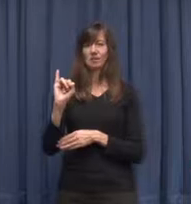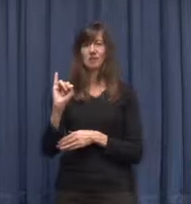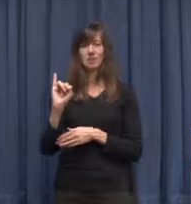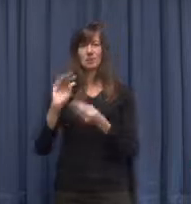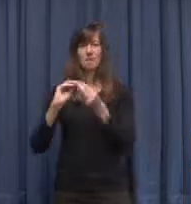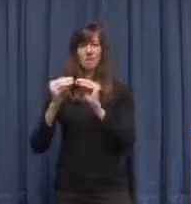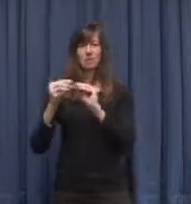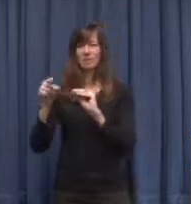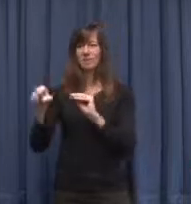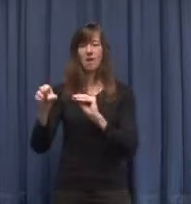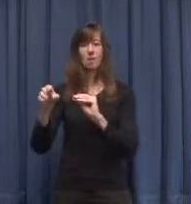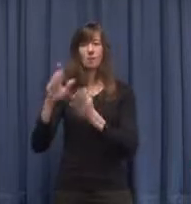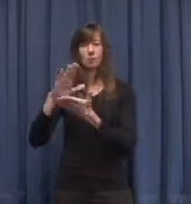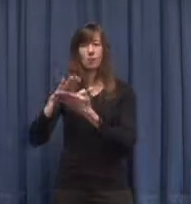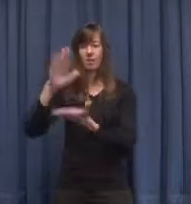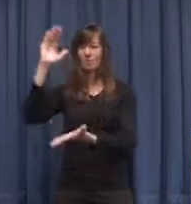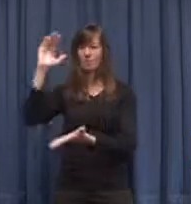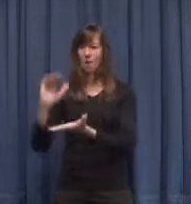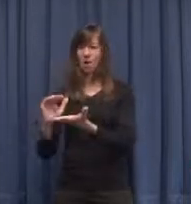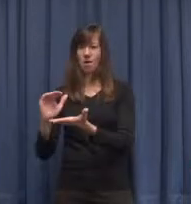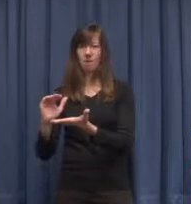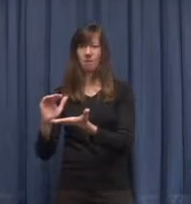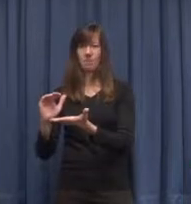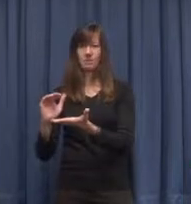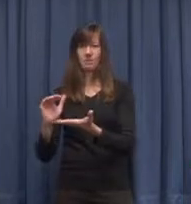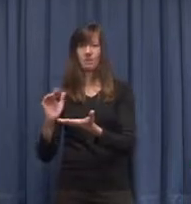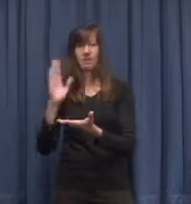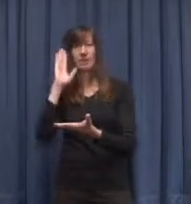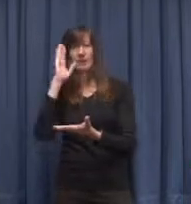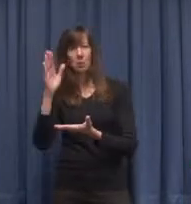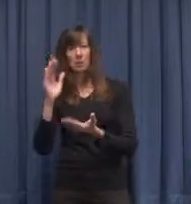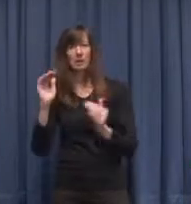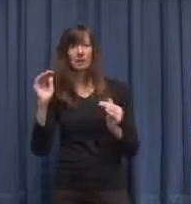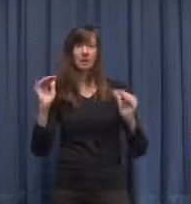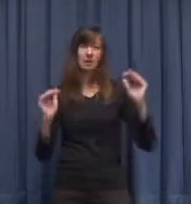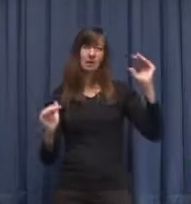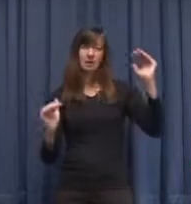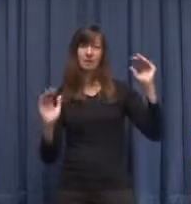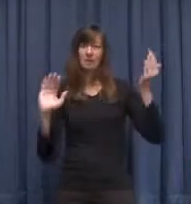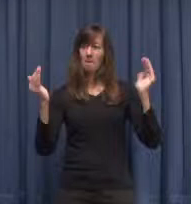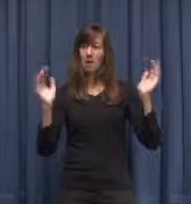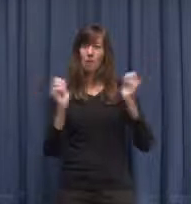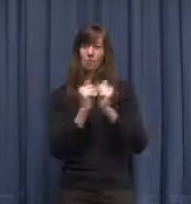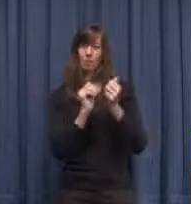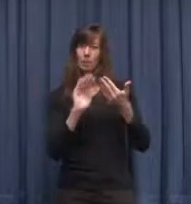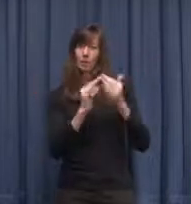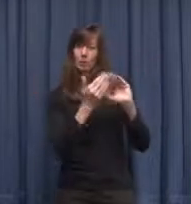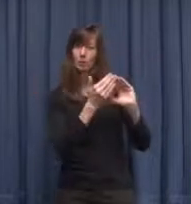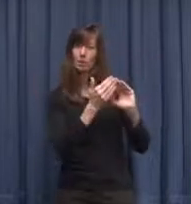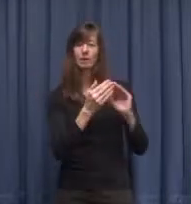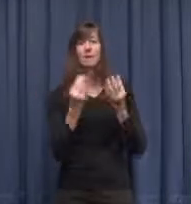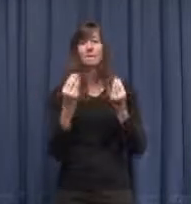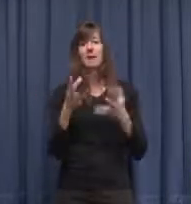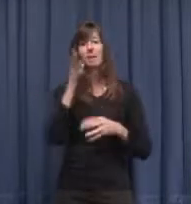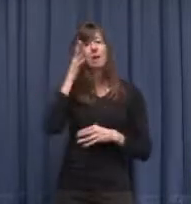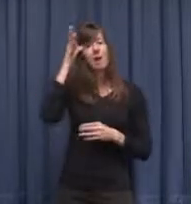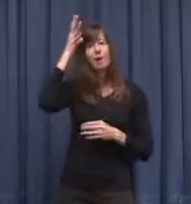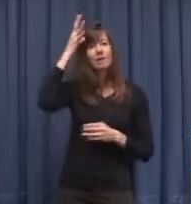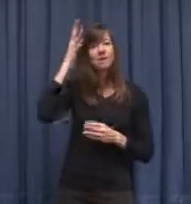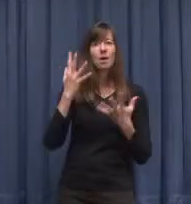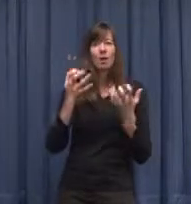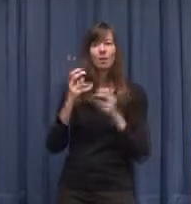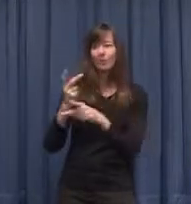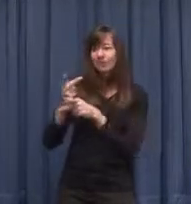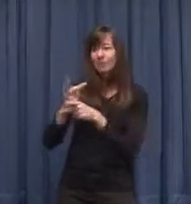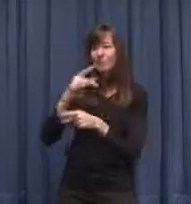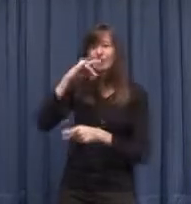broader community does. So many parents that are wanting to keep kids in school and do it safely, the best thing you can do is